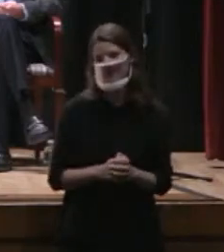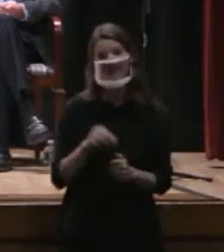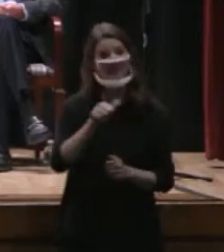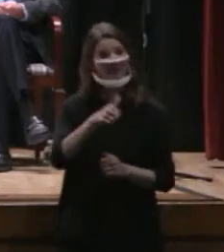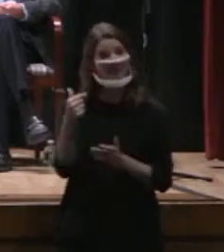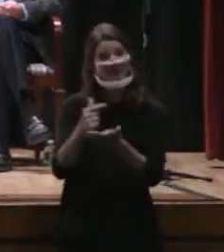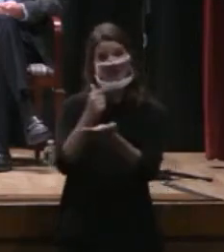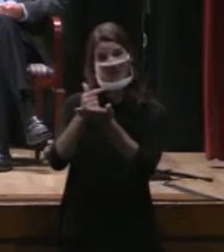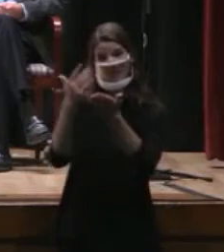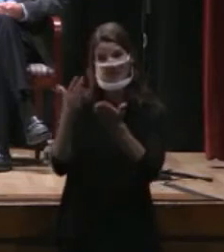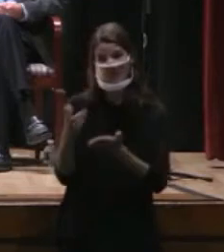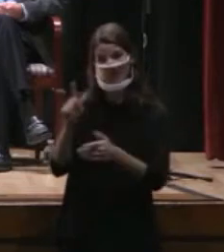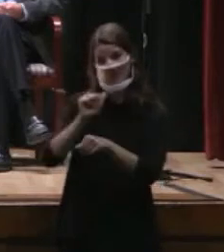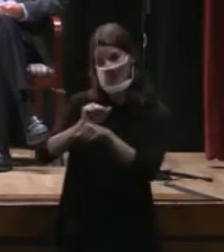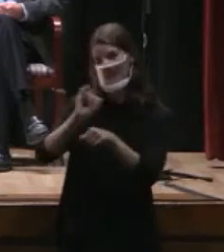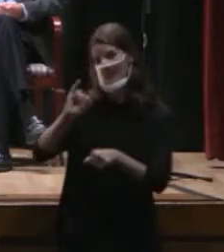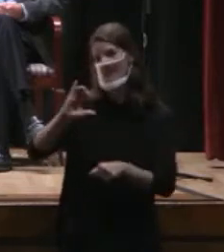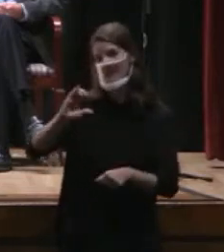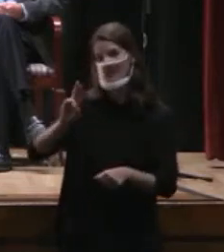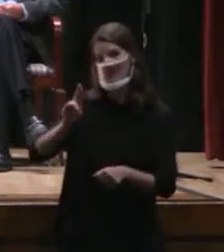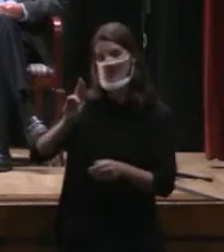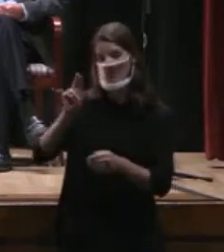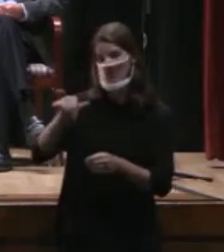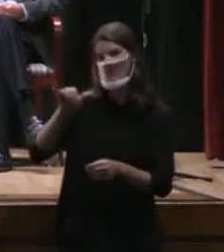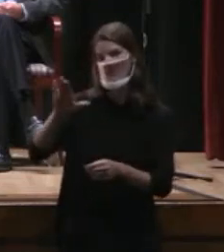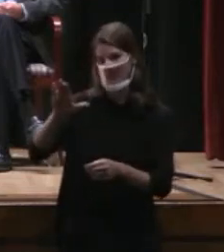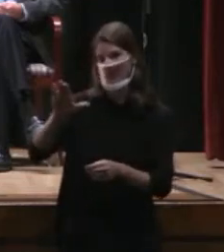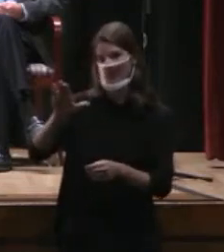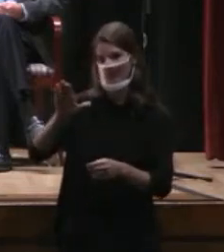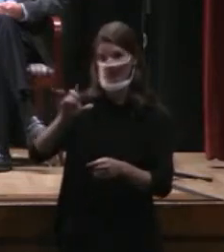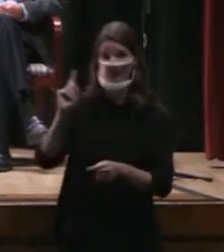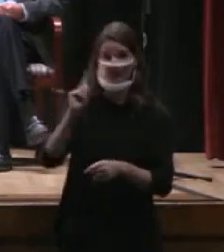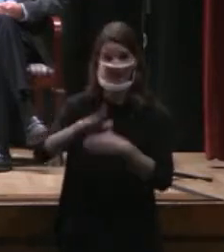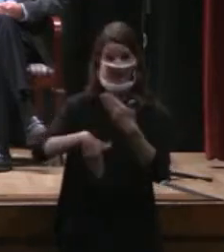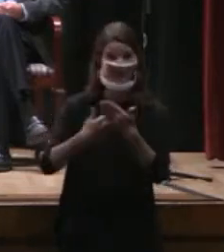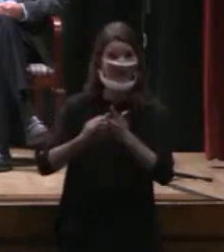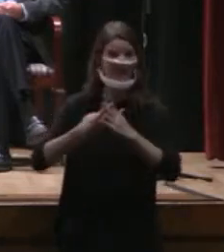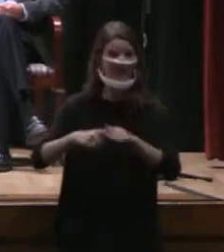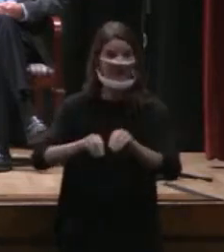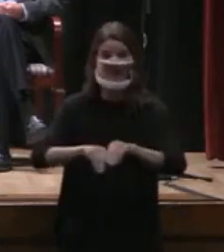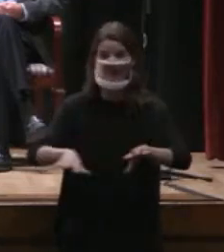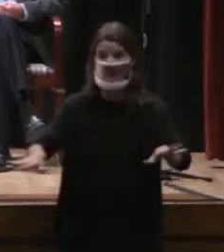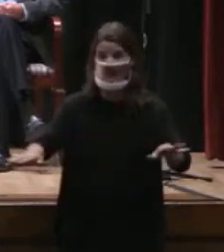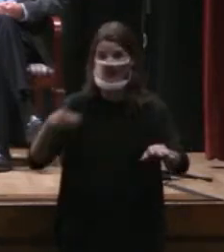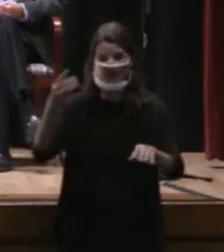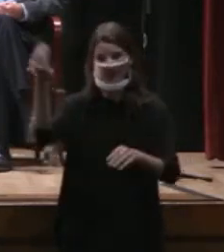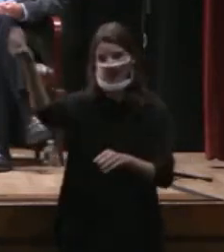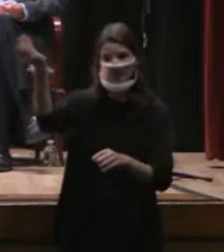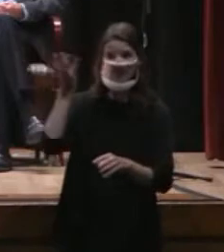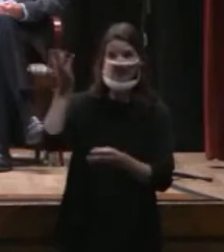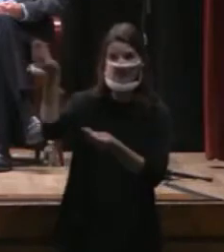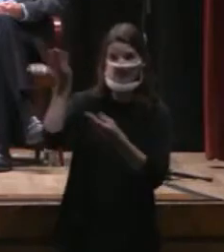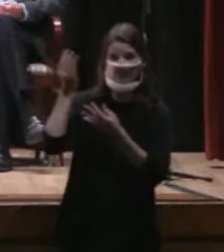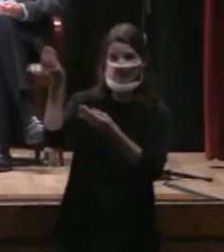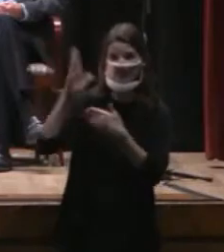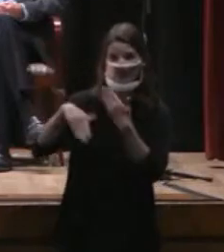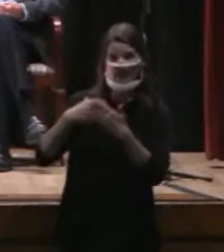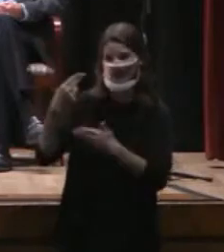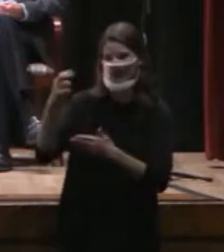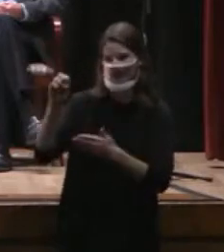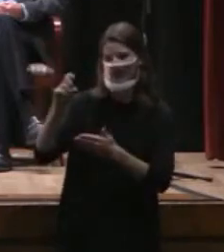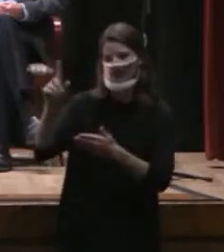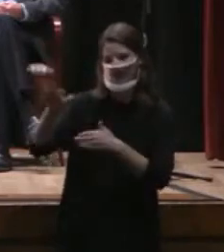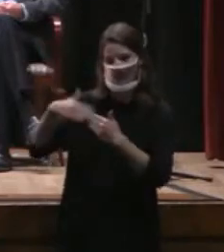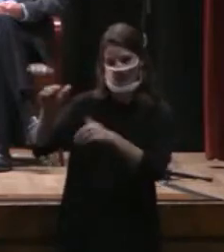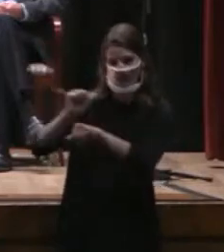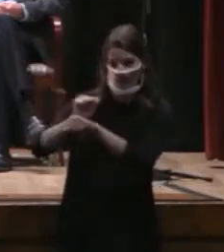of our graduates who was working in an ICU in New York City when it all began, had communicated with me about all that he and his